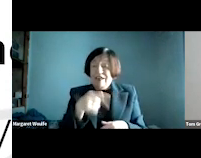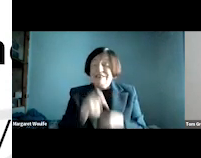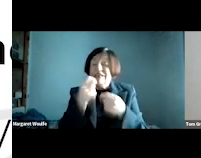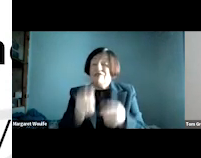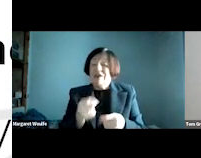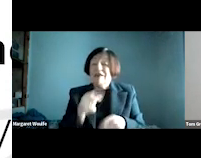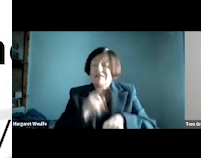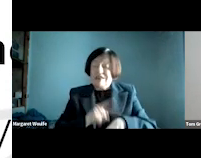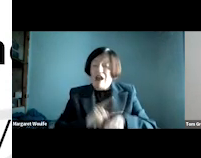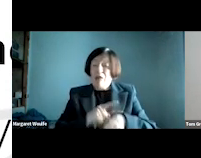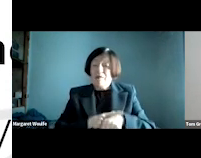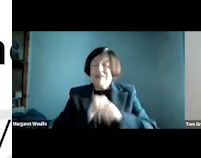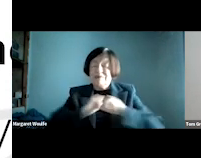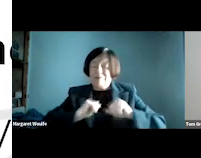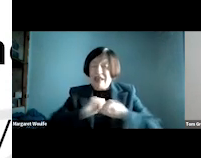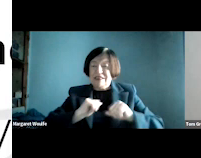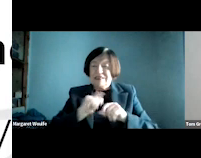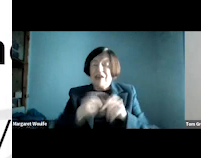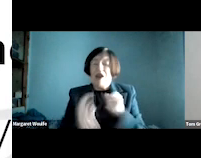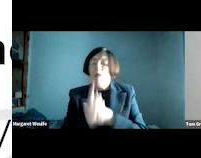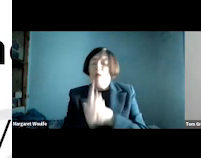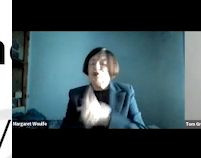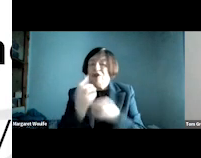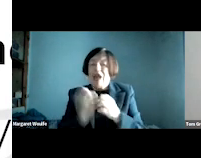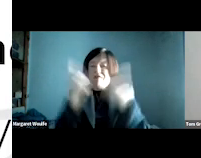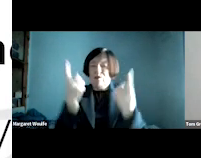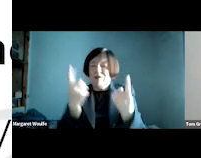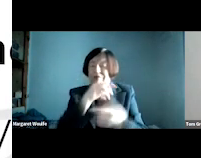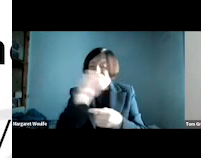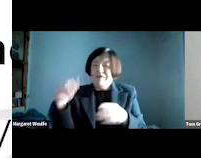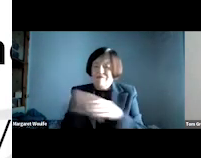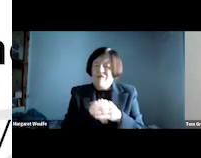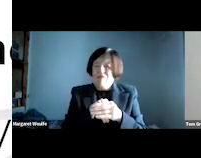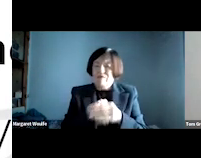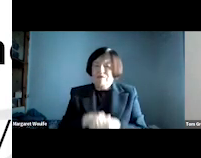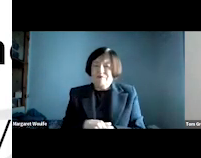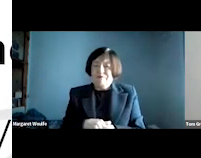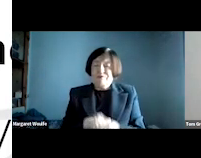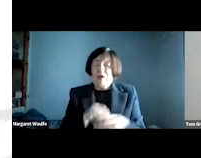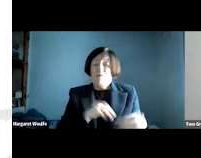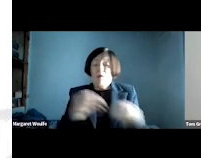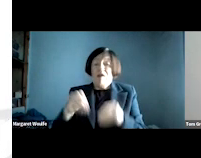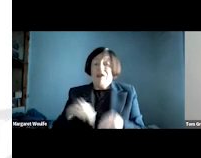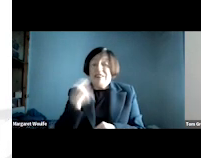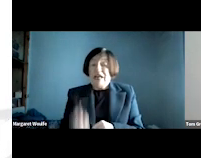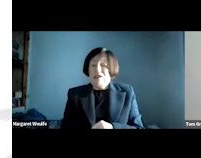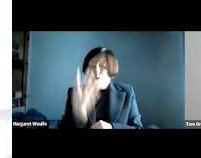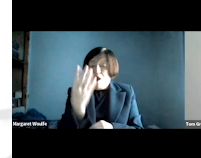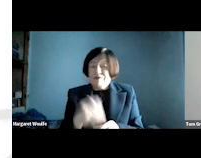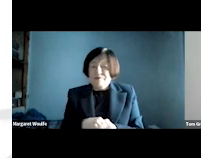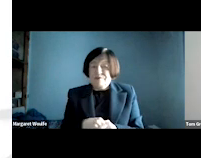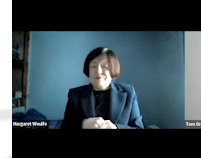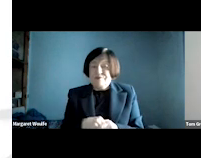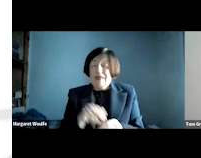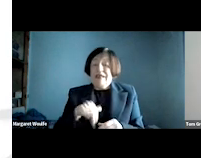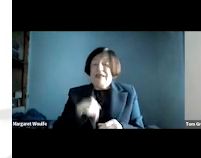the time, space, and opportunity for everybody to have their say. So I'm going to move on to the next slide. So